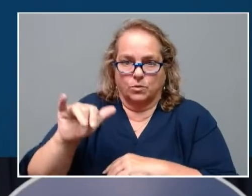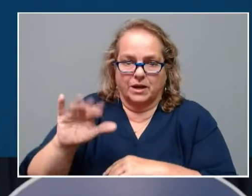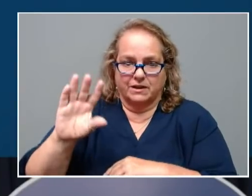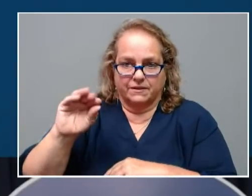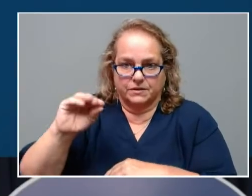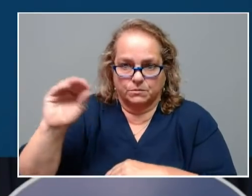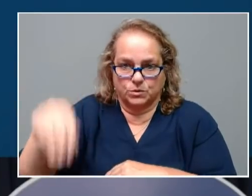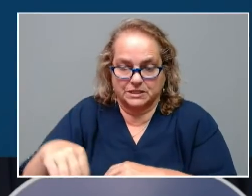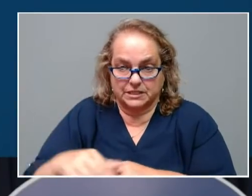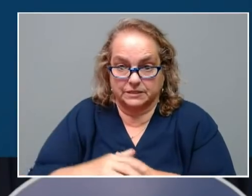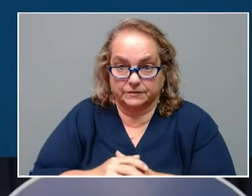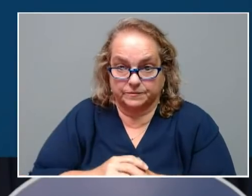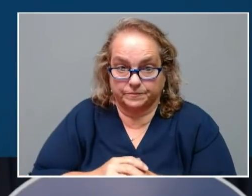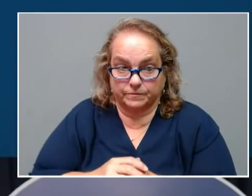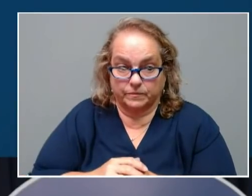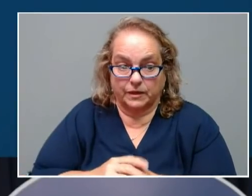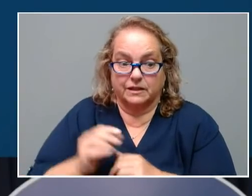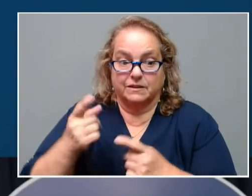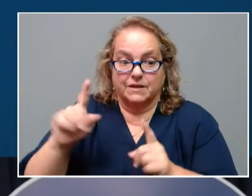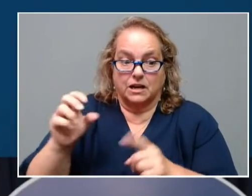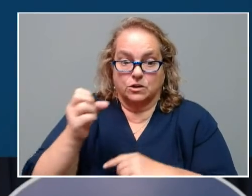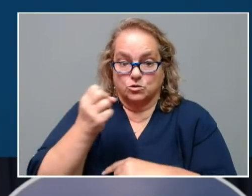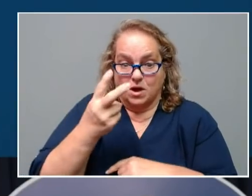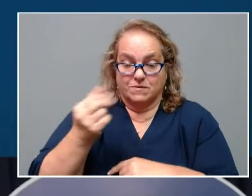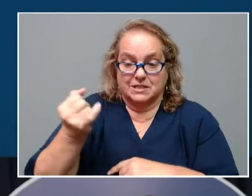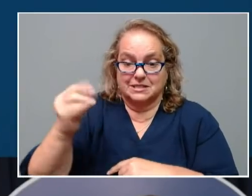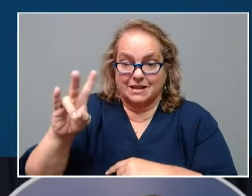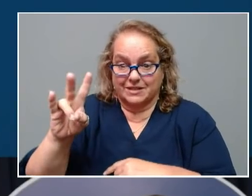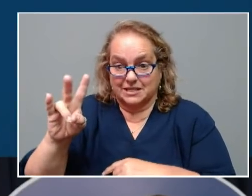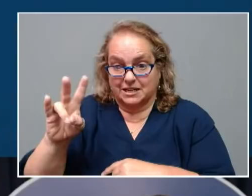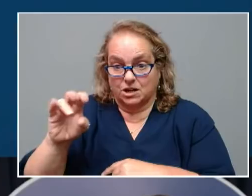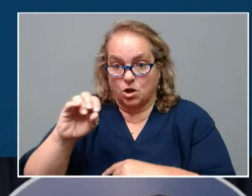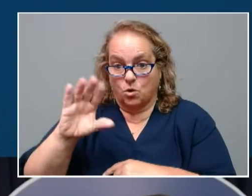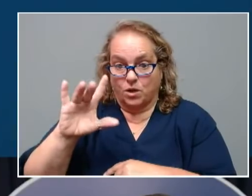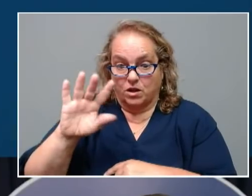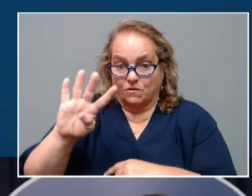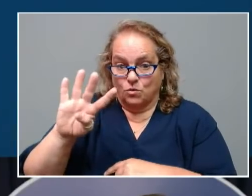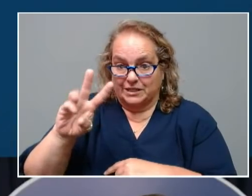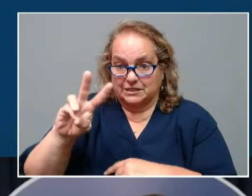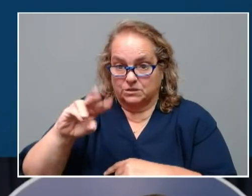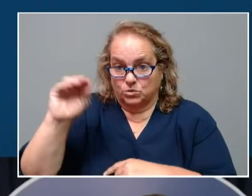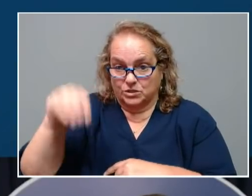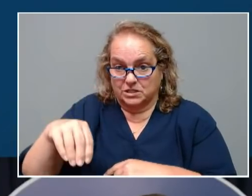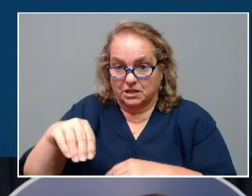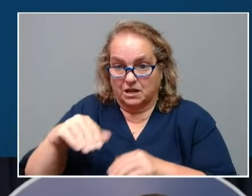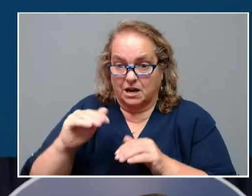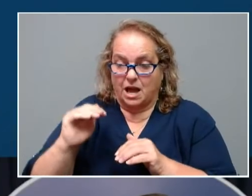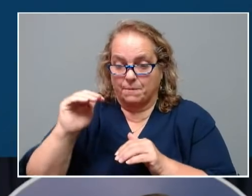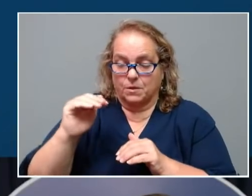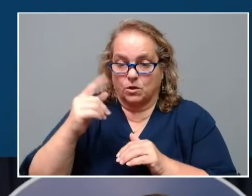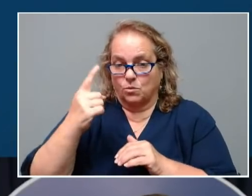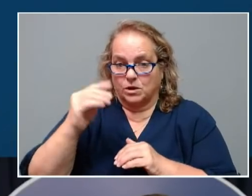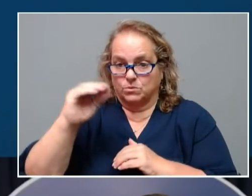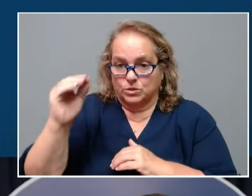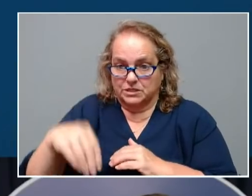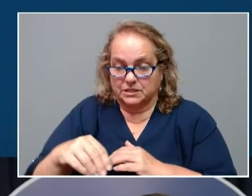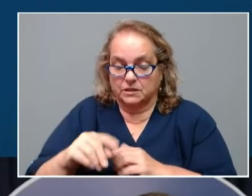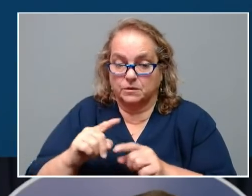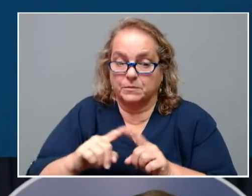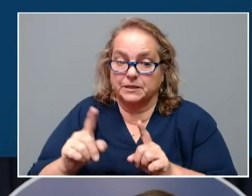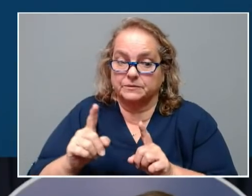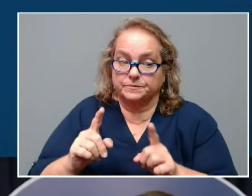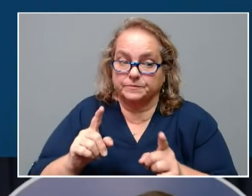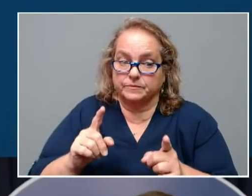50%. And finally, 12 to 17, only 46%, up 8%. But listen, that 12